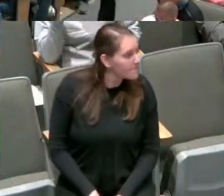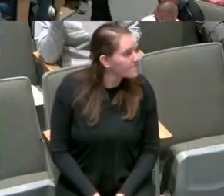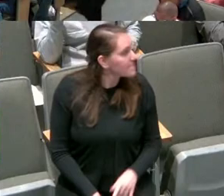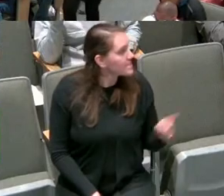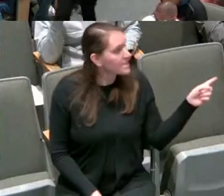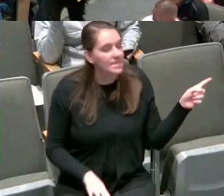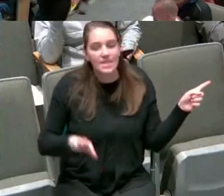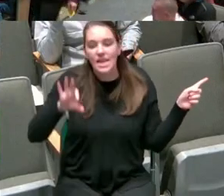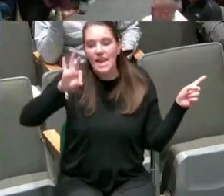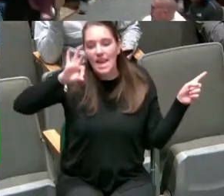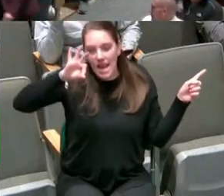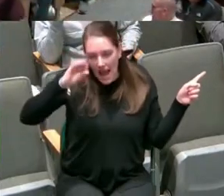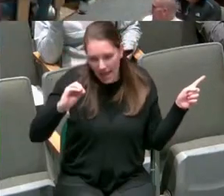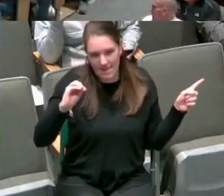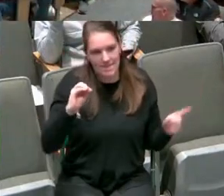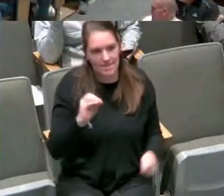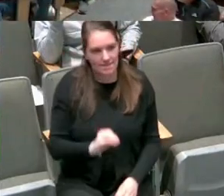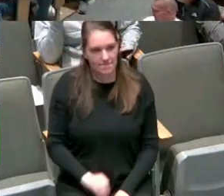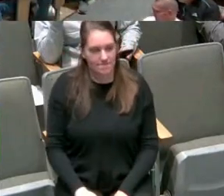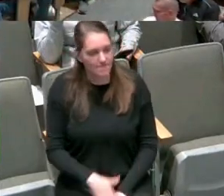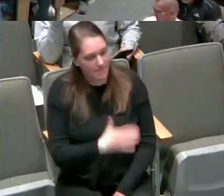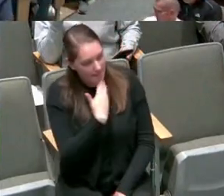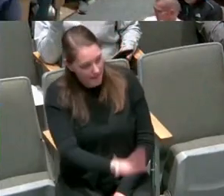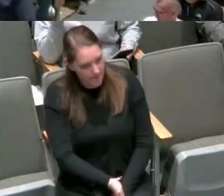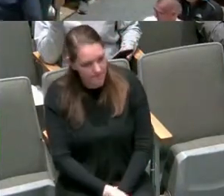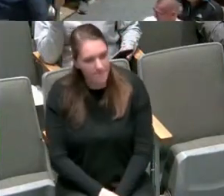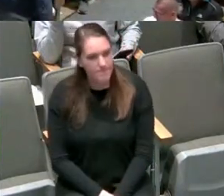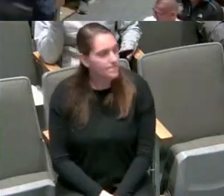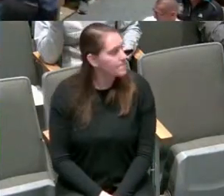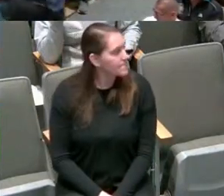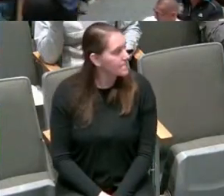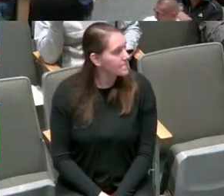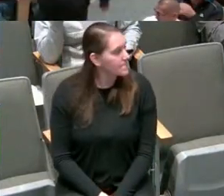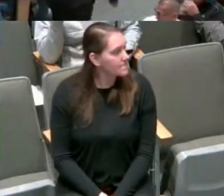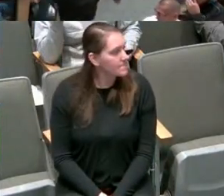90 to your right thank you